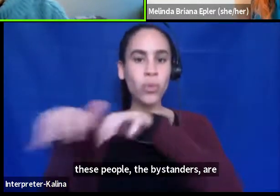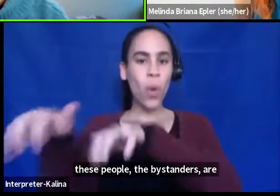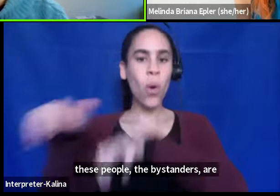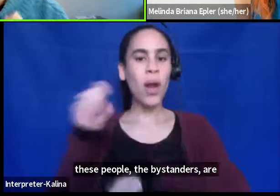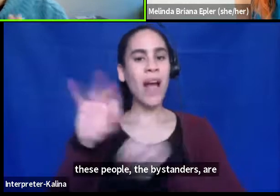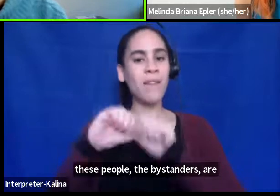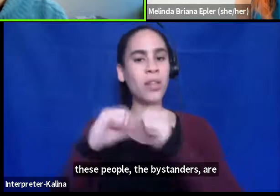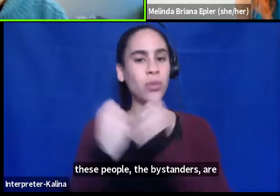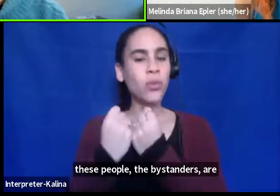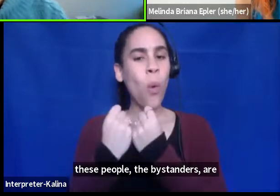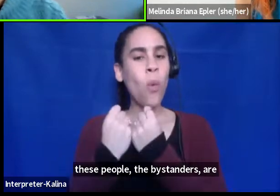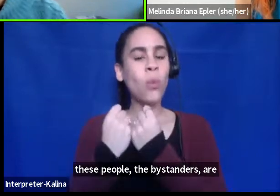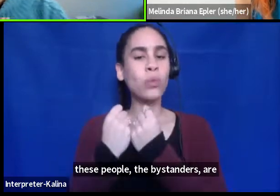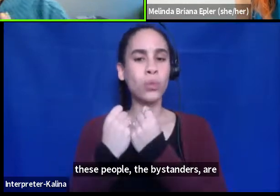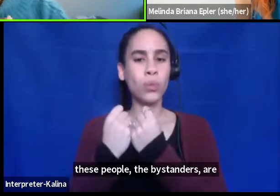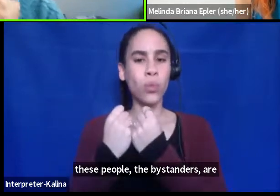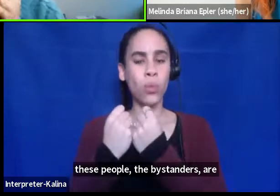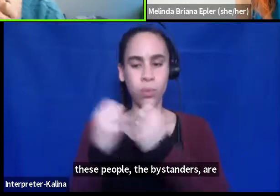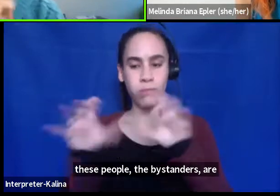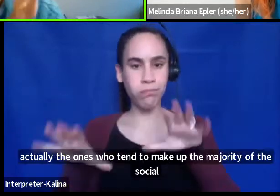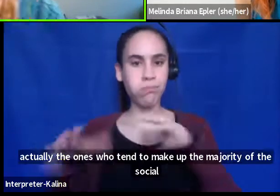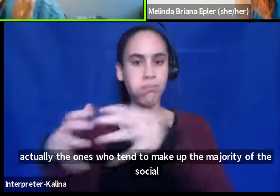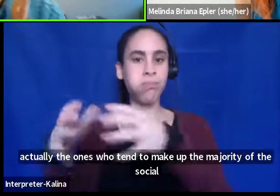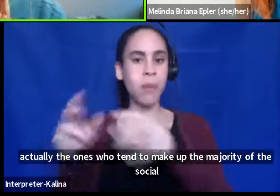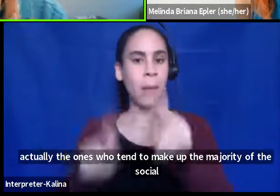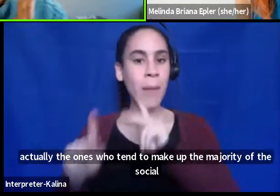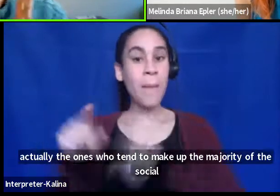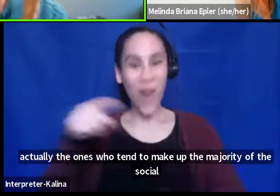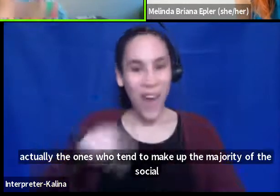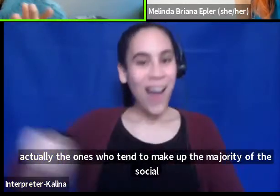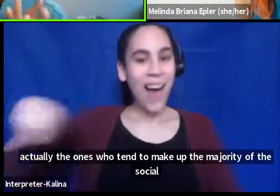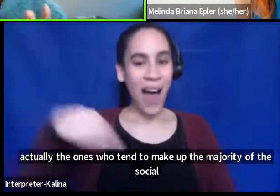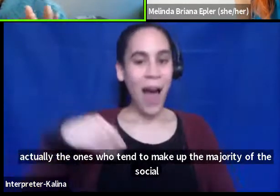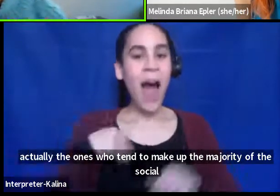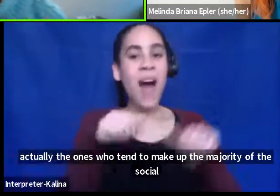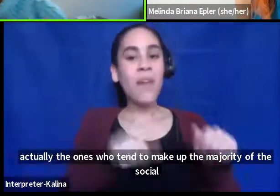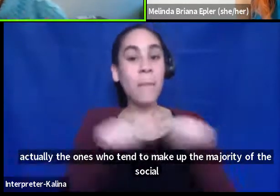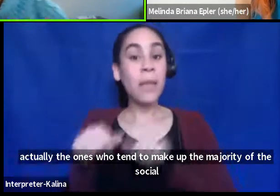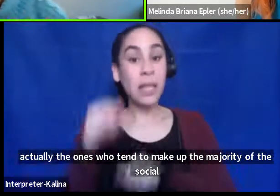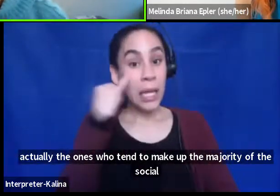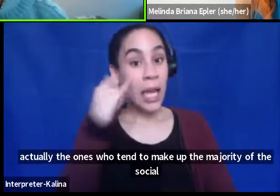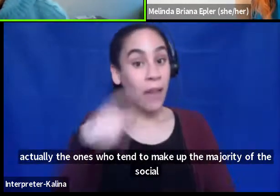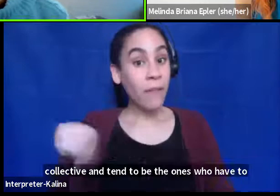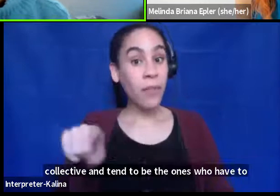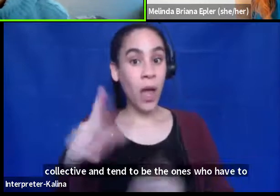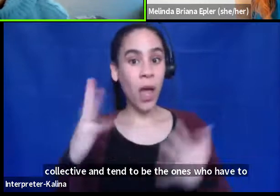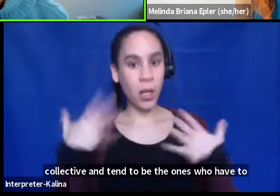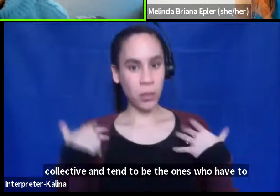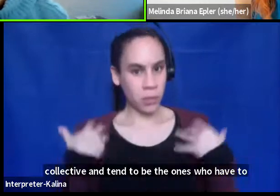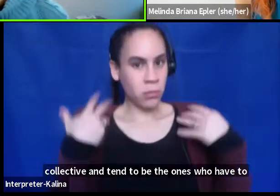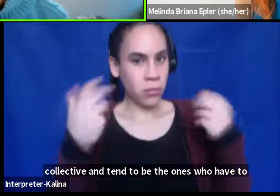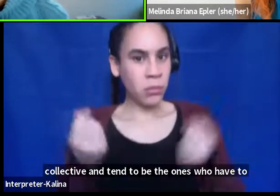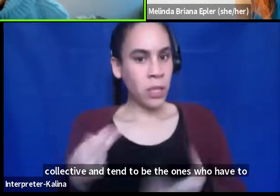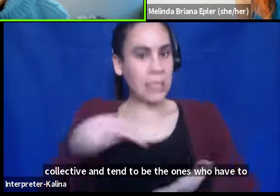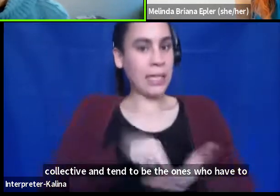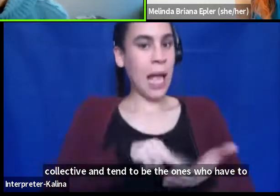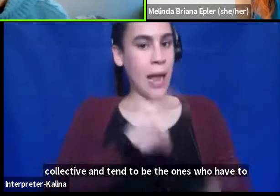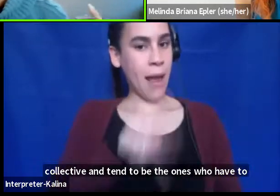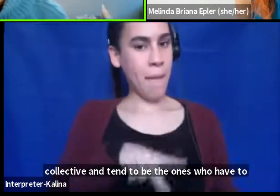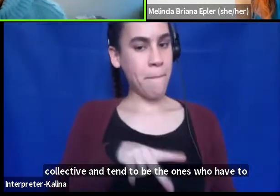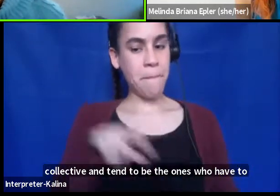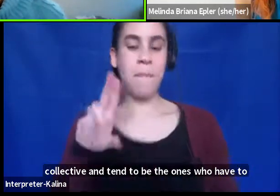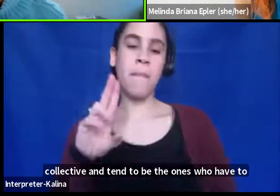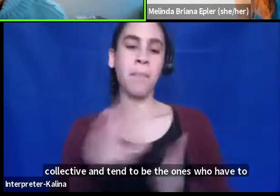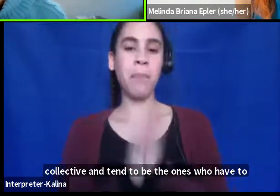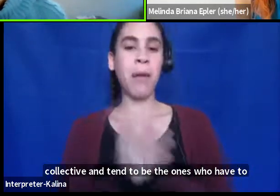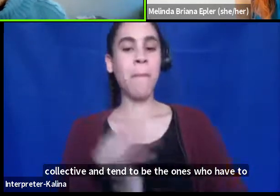tend to be the ones who have the ability to, if they will step into that upstander role, these atrocities